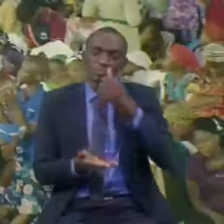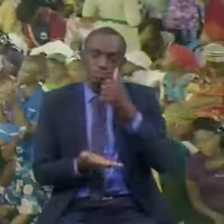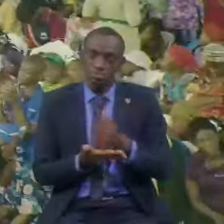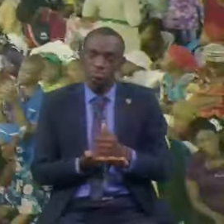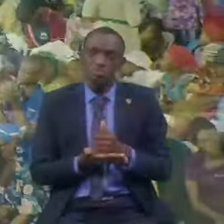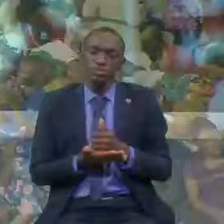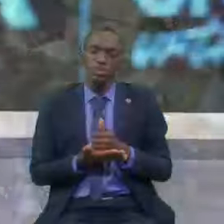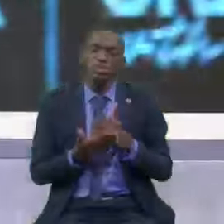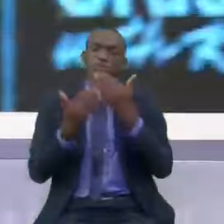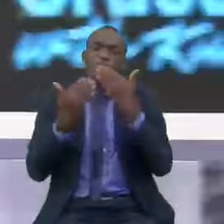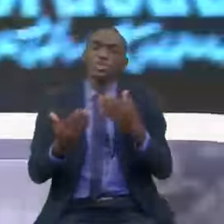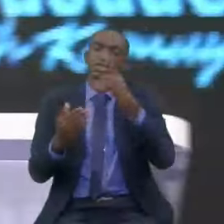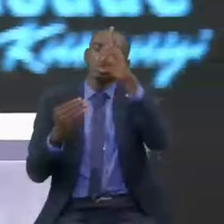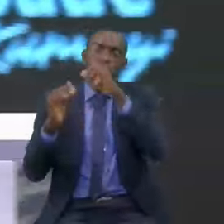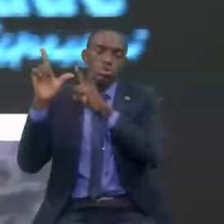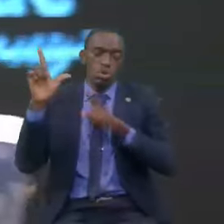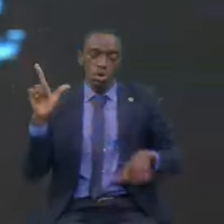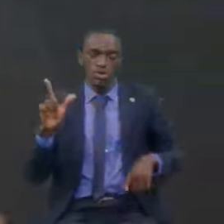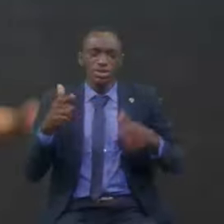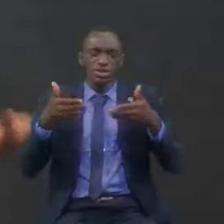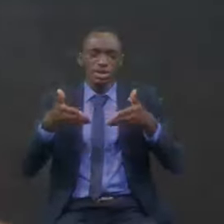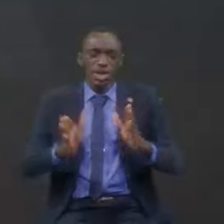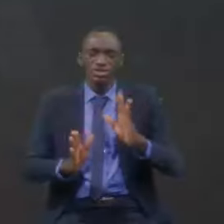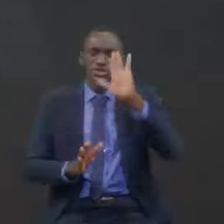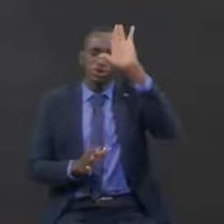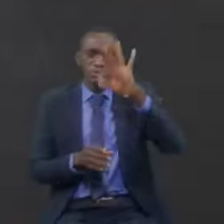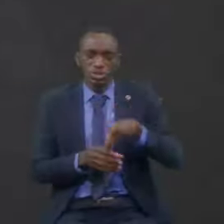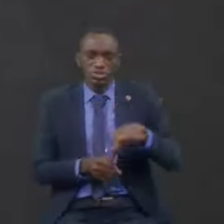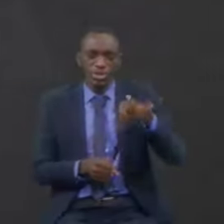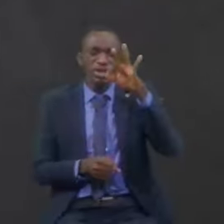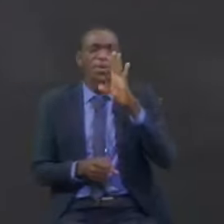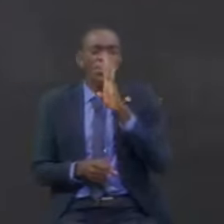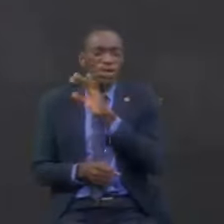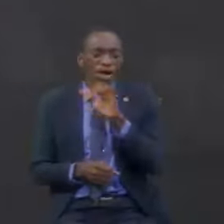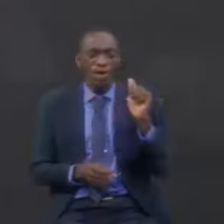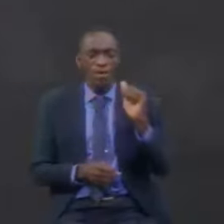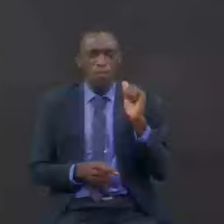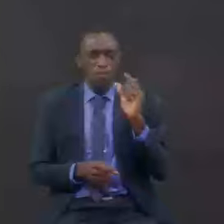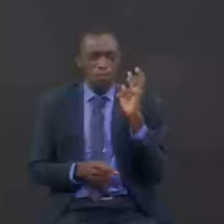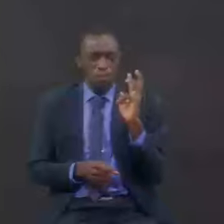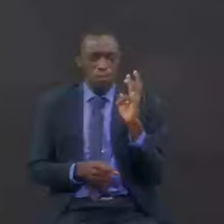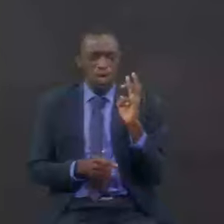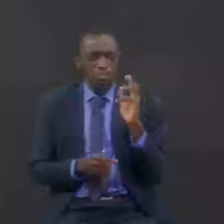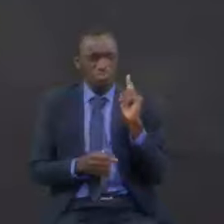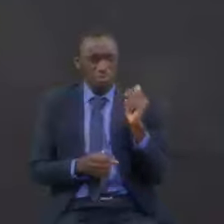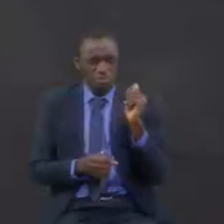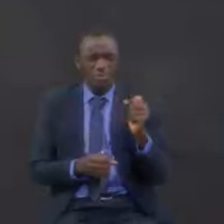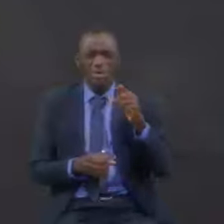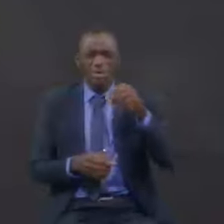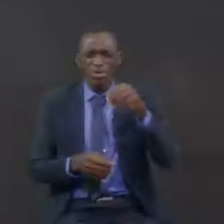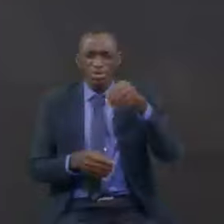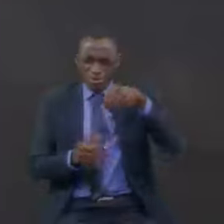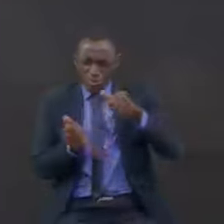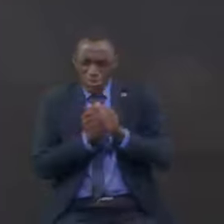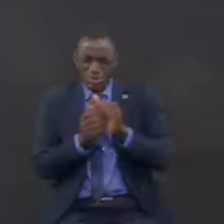Lord. Let your spirit be witness with their spirit. They're now children